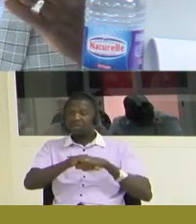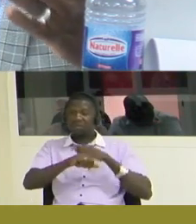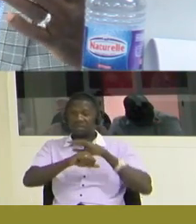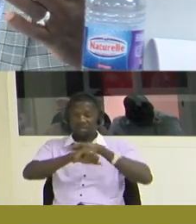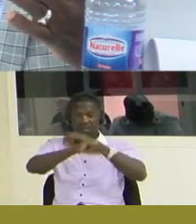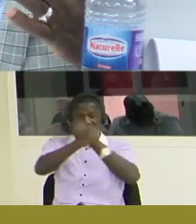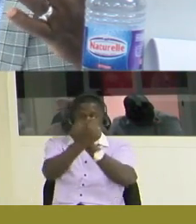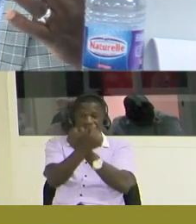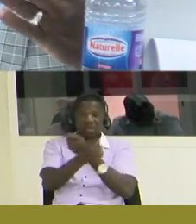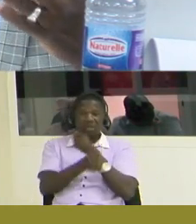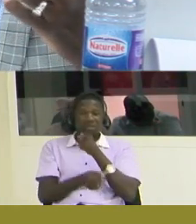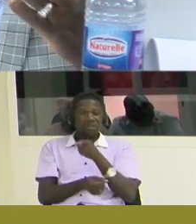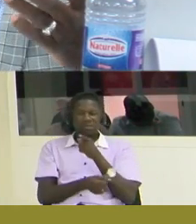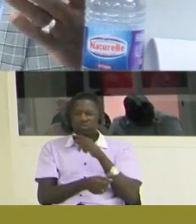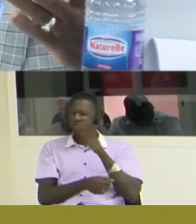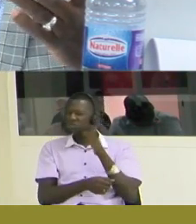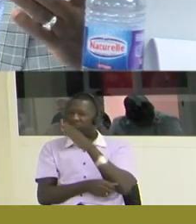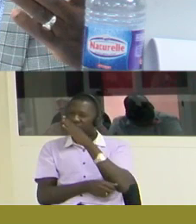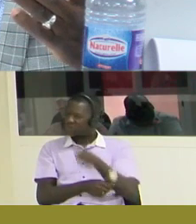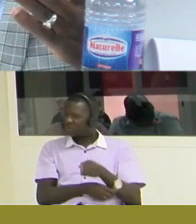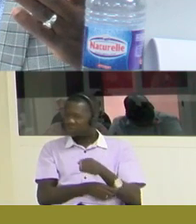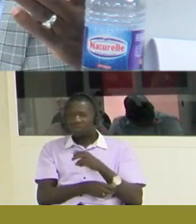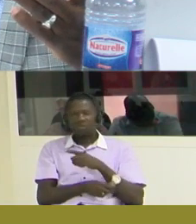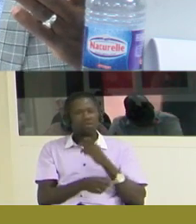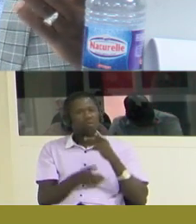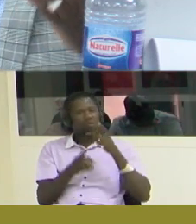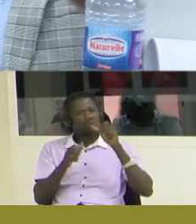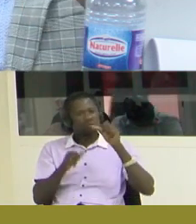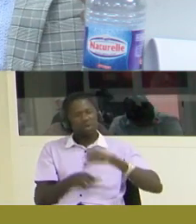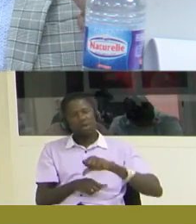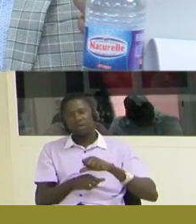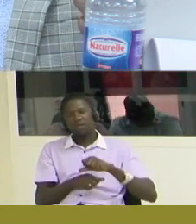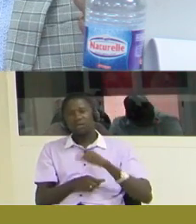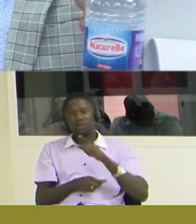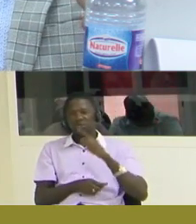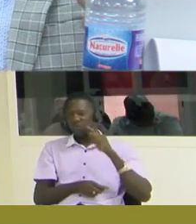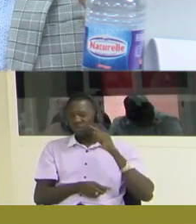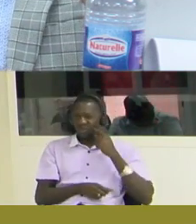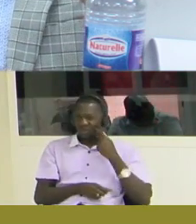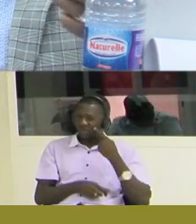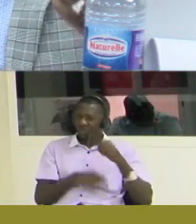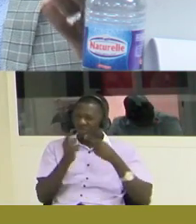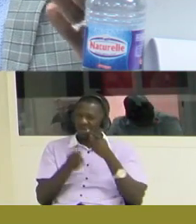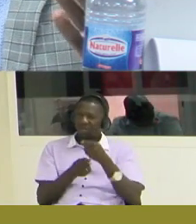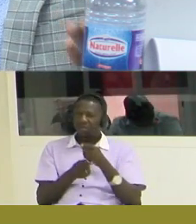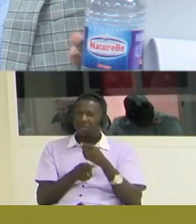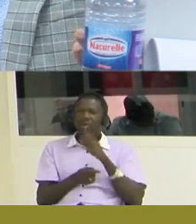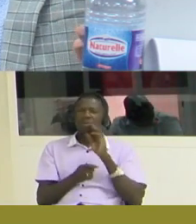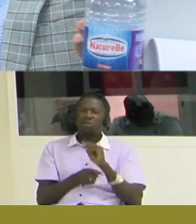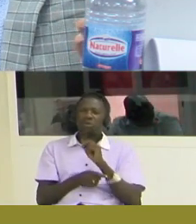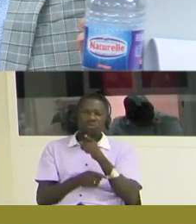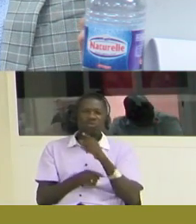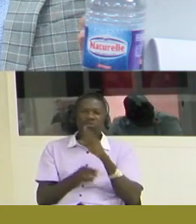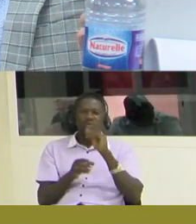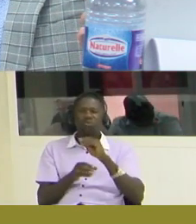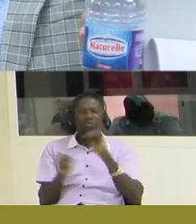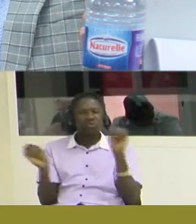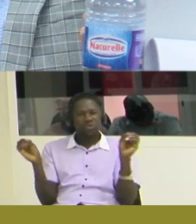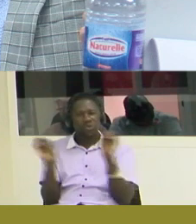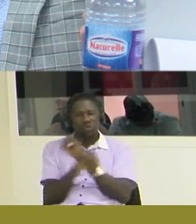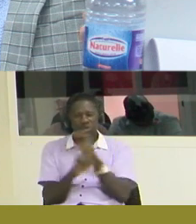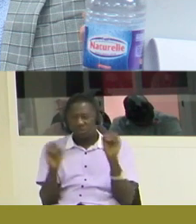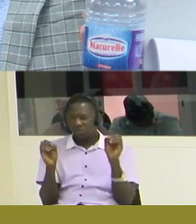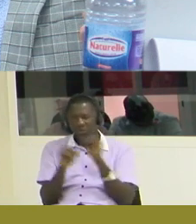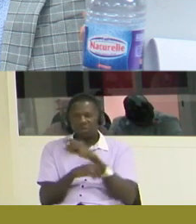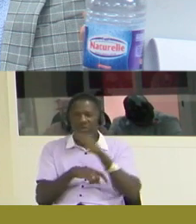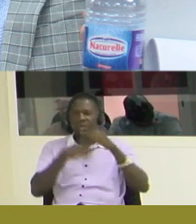was unjust this was unlawful you regret it but you wouldn't do anything about it